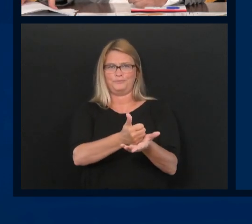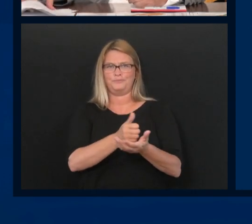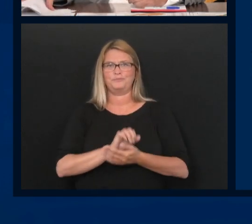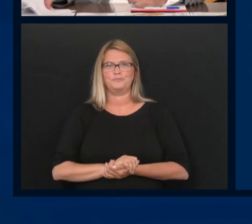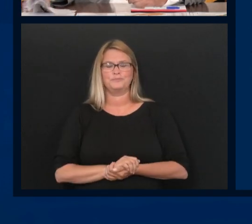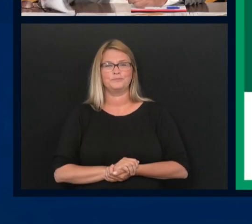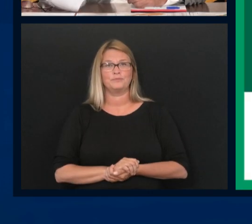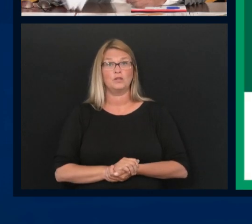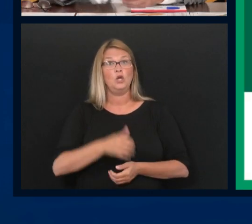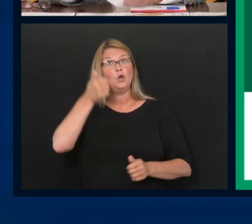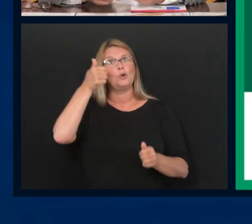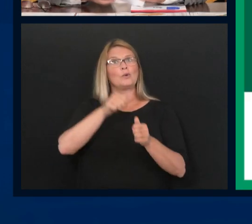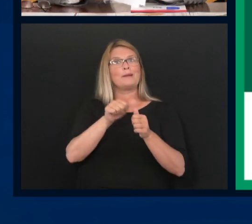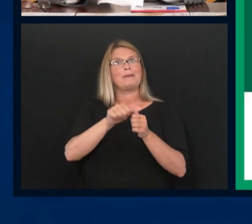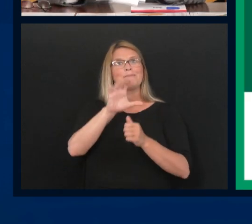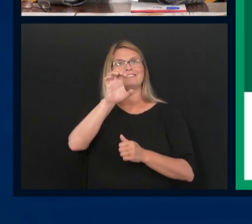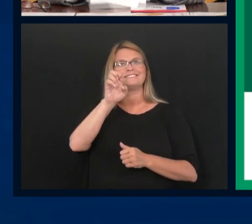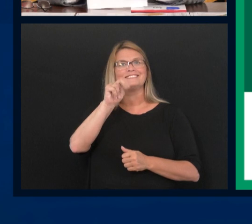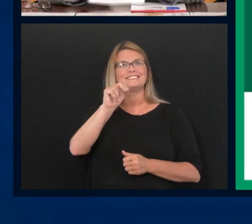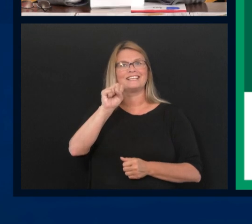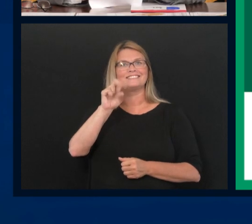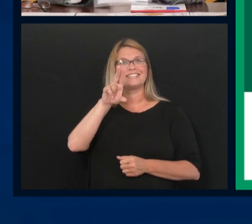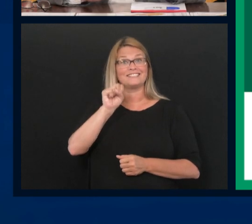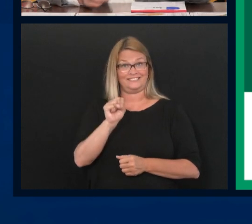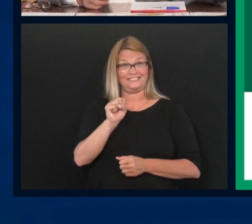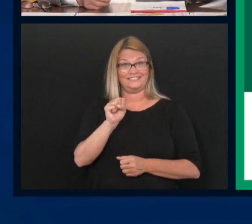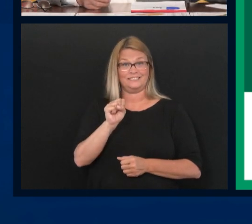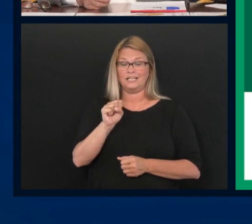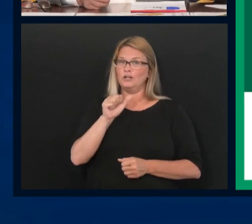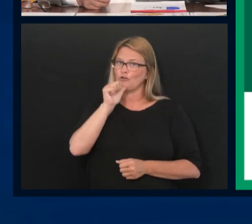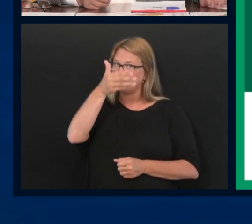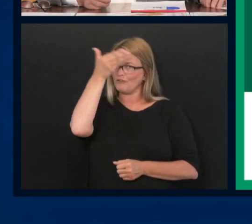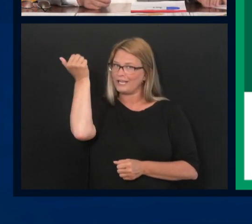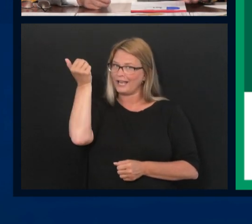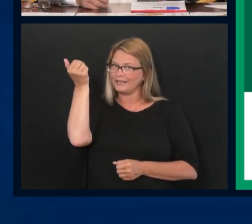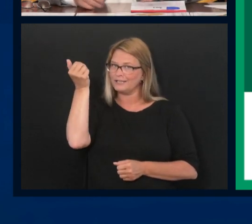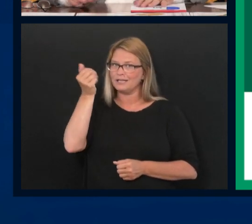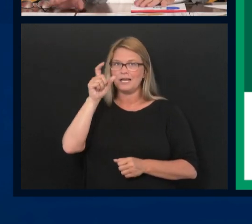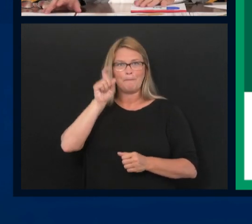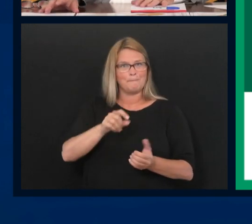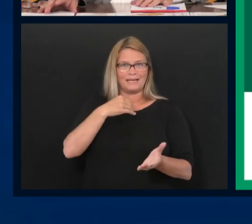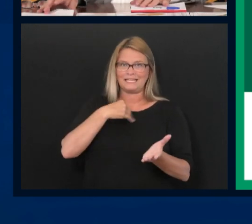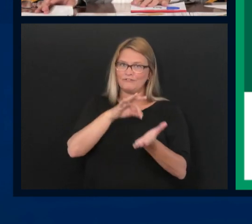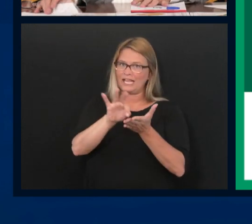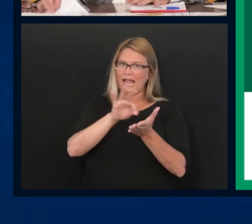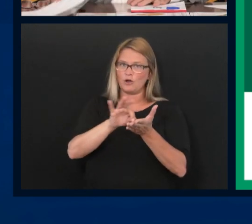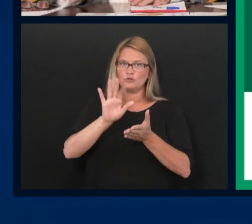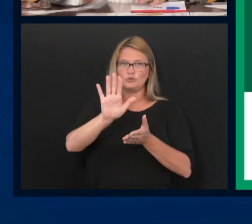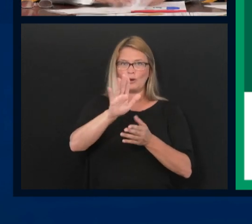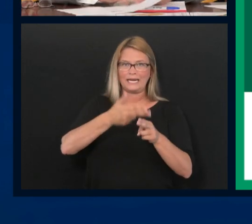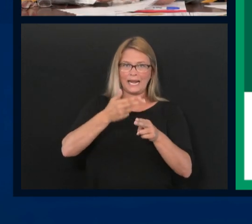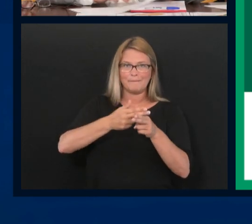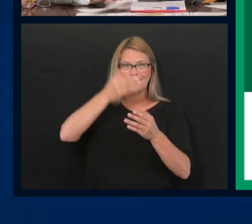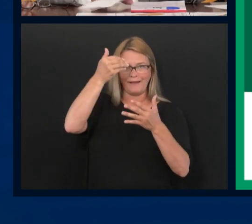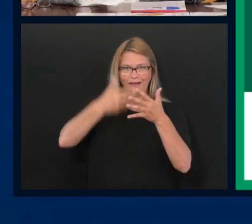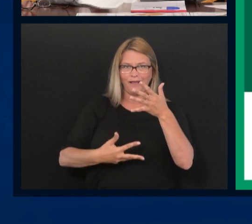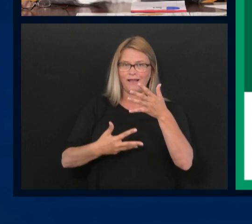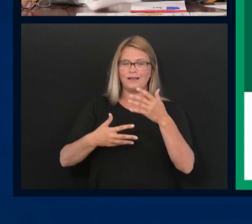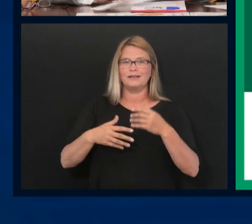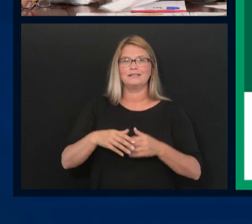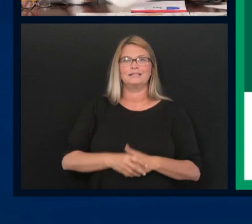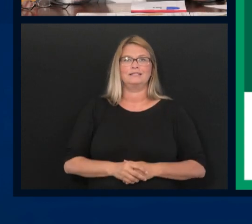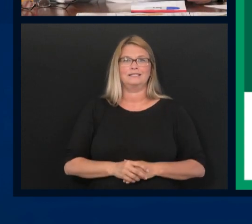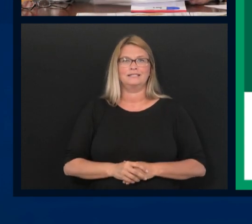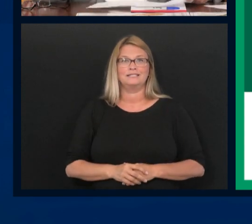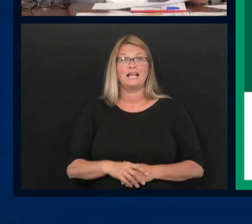is remember the census. You got to remember the census, everybody. We got to be counted. And my last of my last is to go